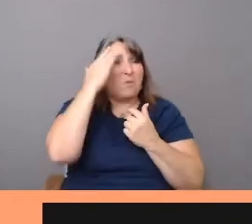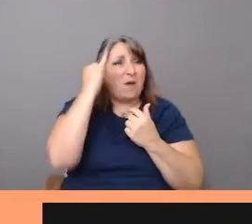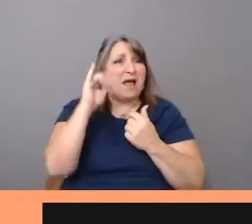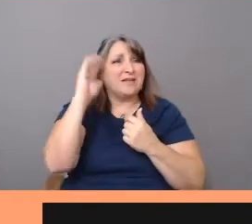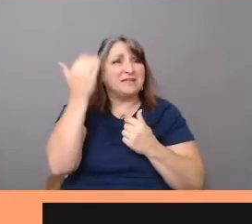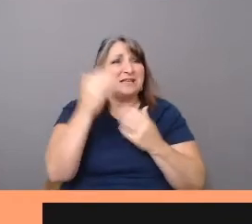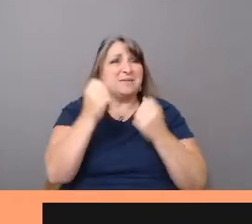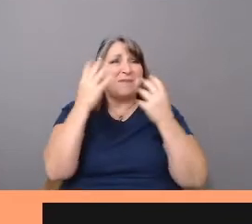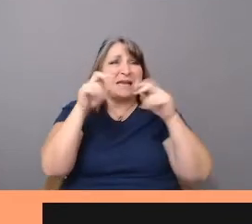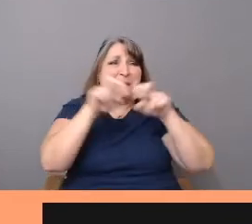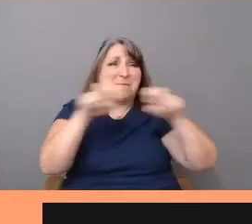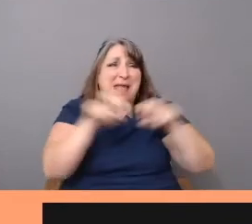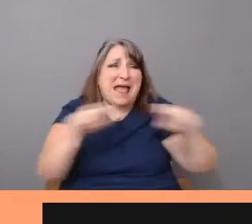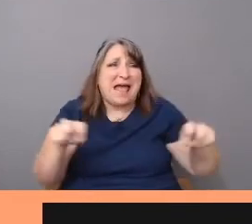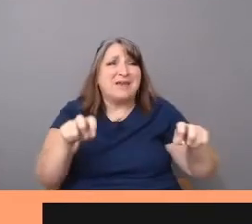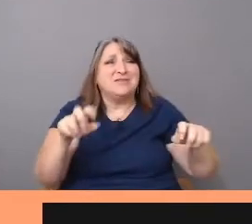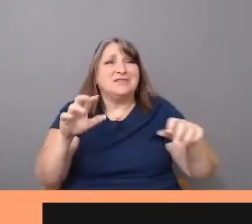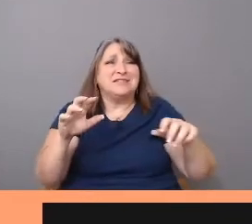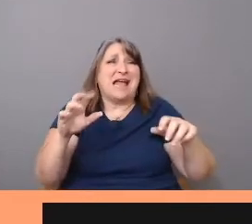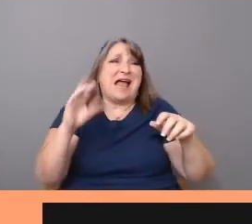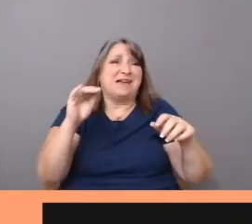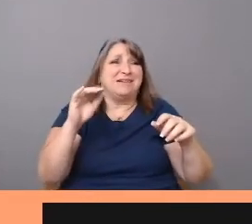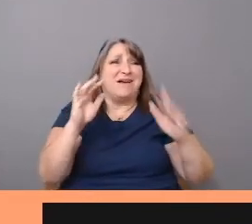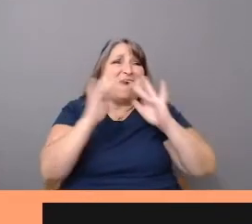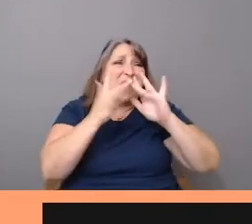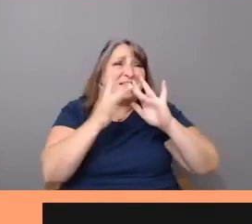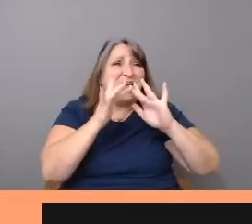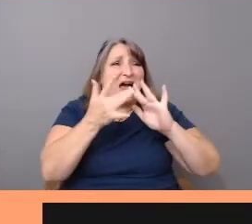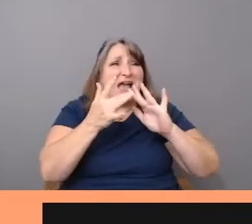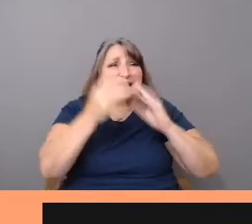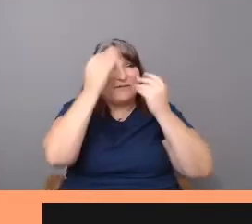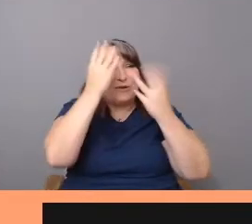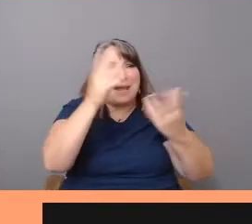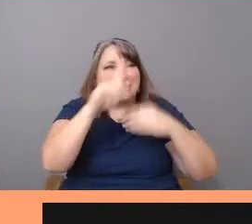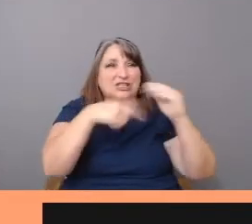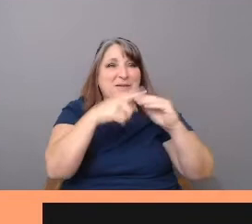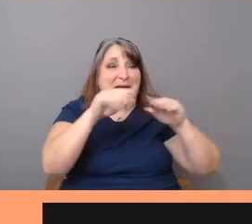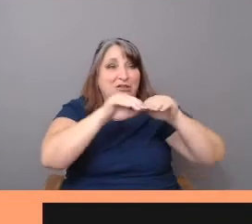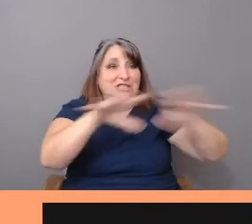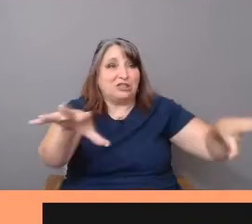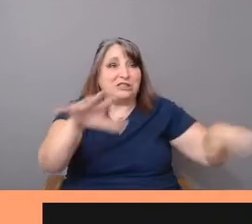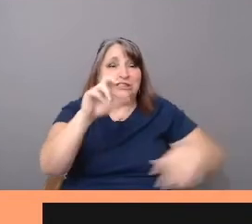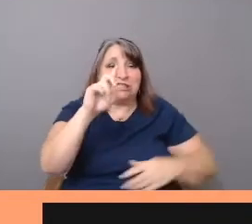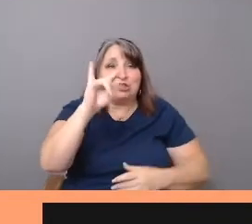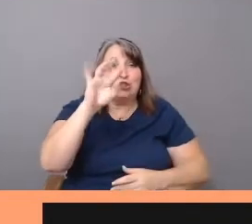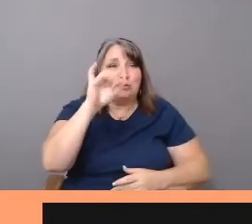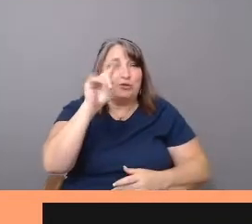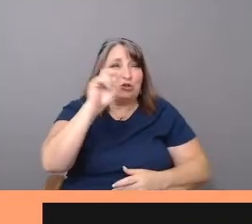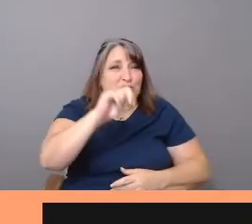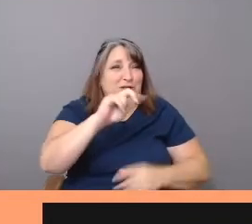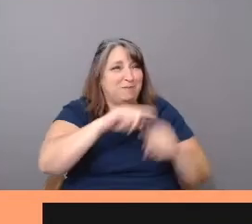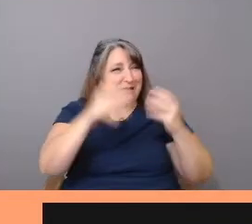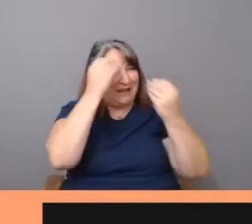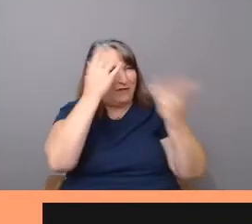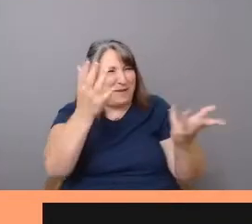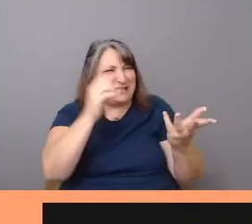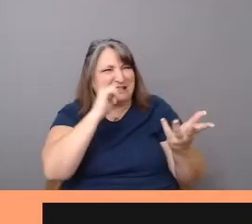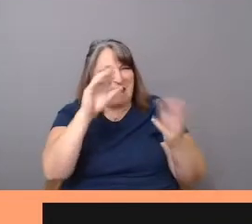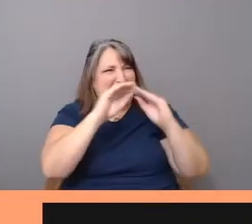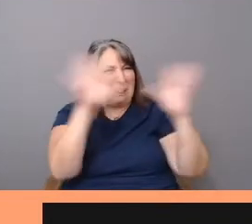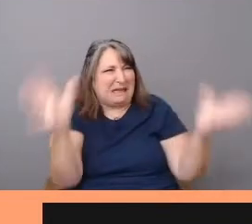online resources around distribution, but still the information never seems really clear or